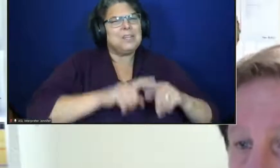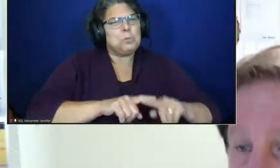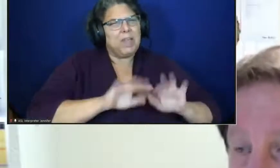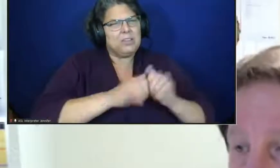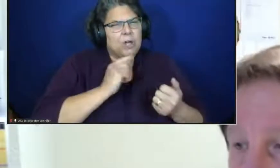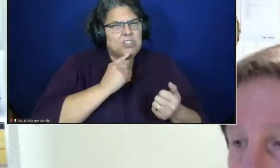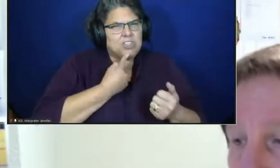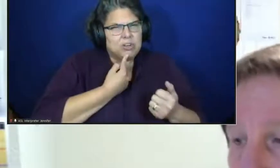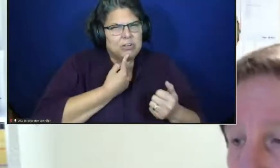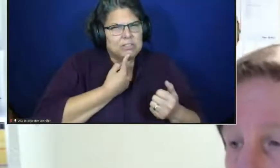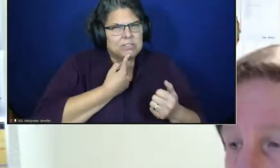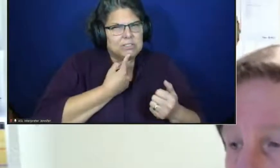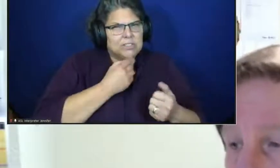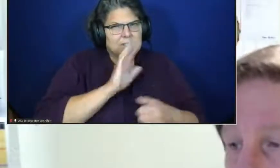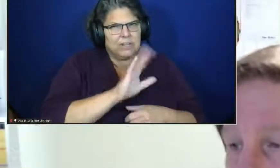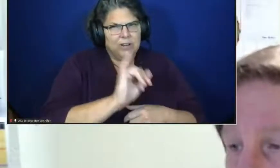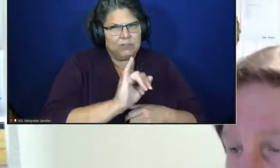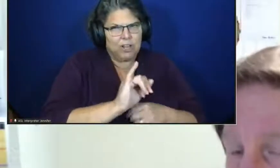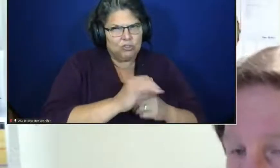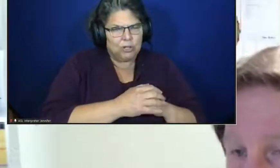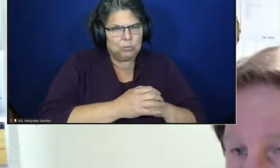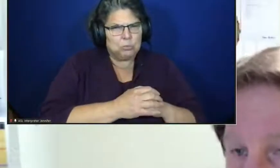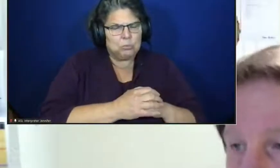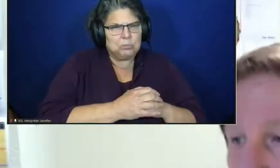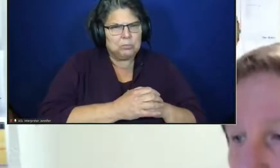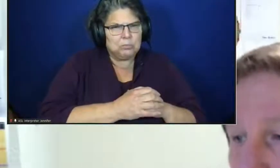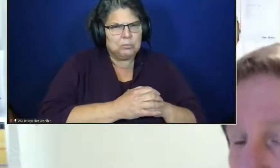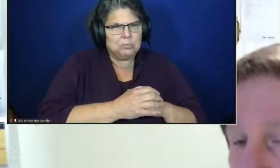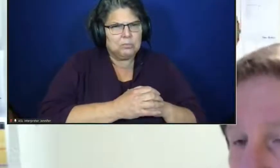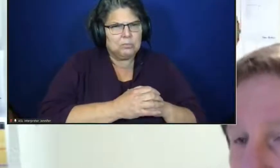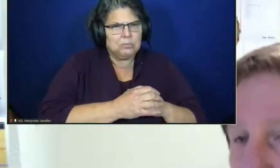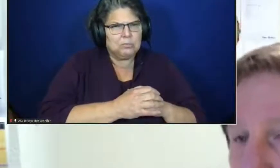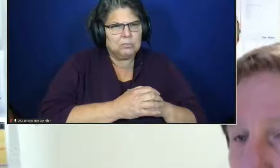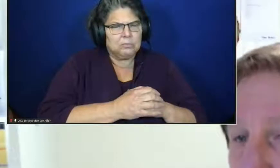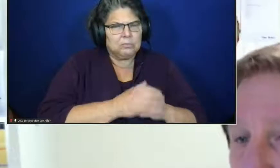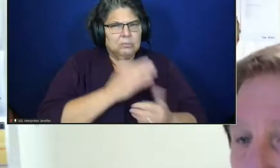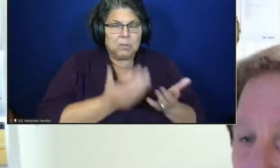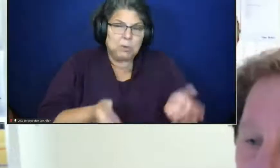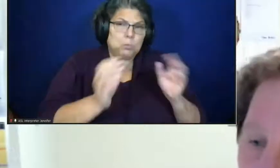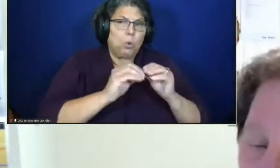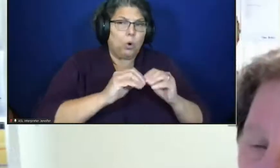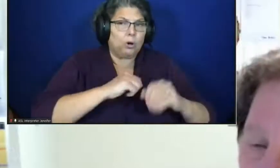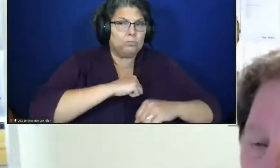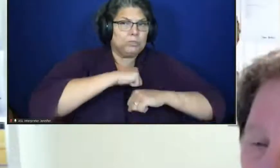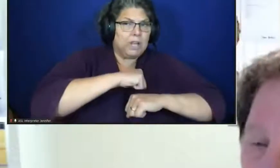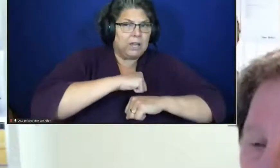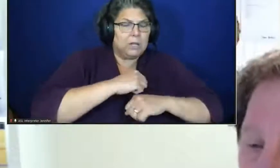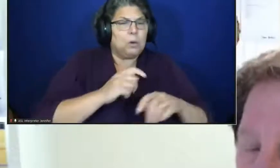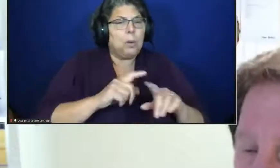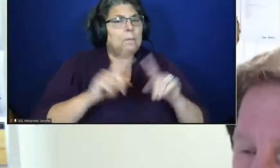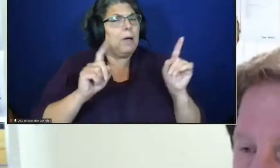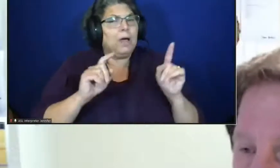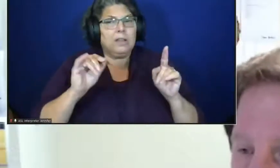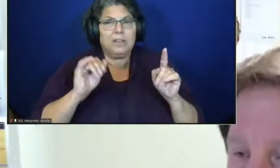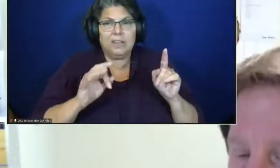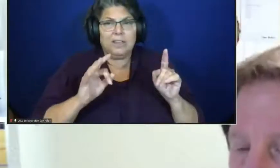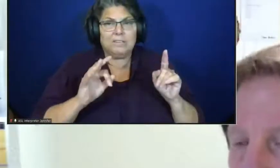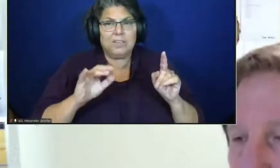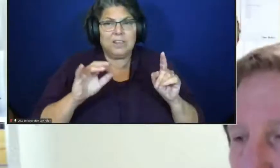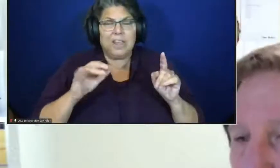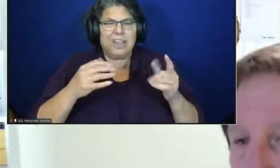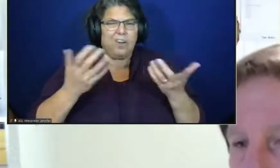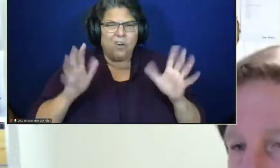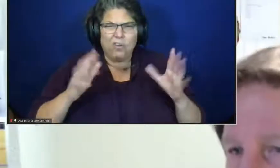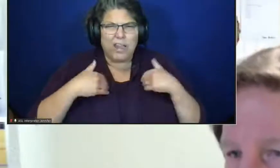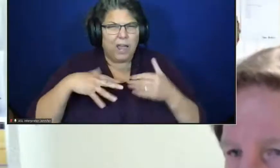their infection. They may be more protected, but if they are immune